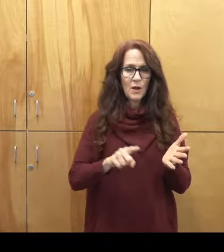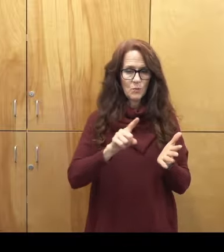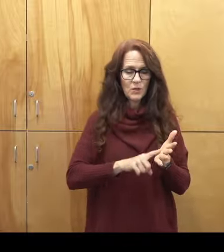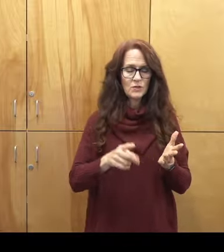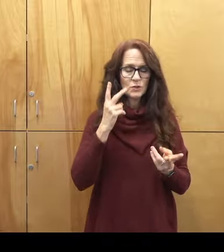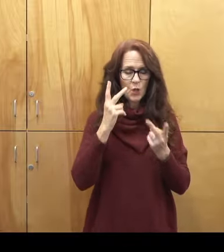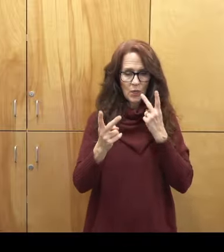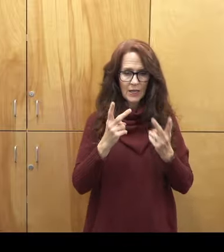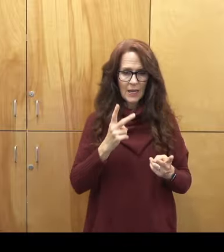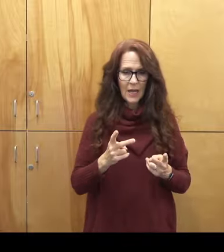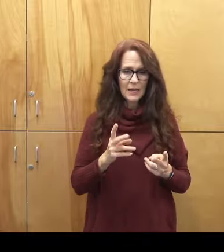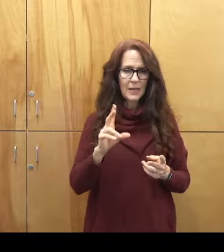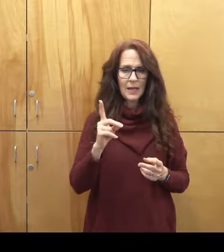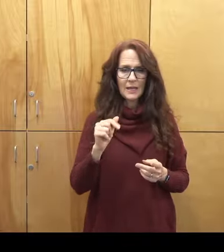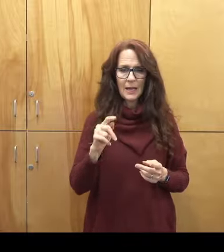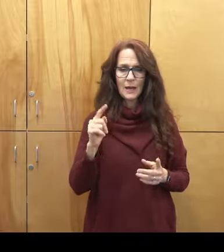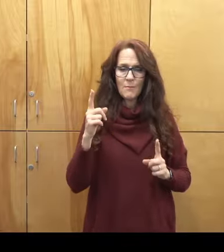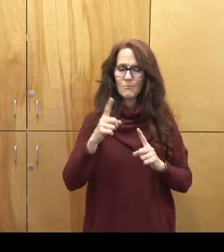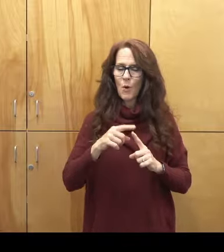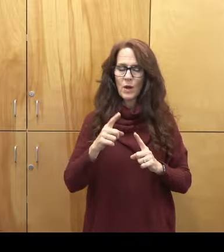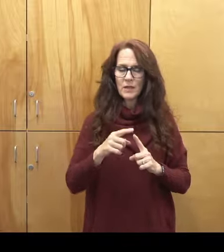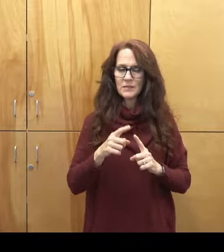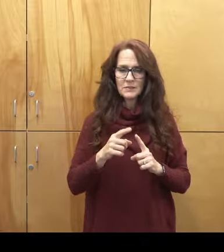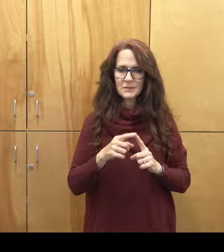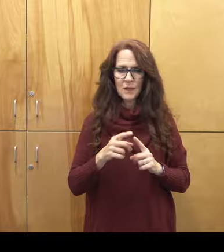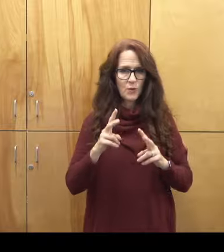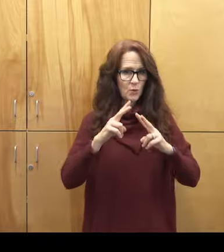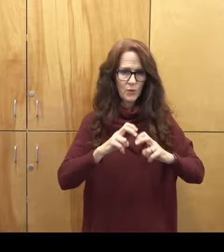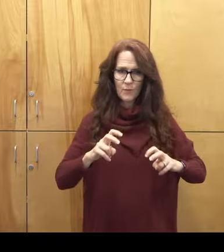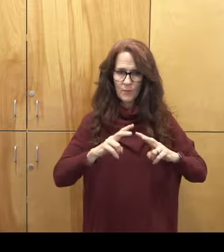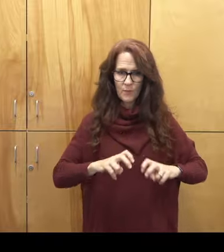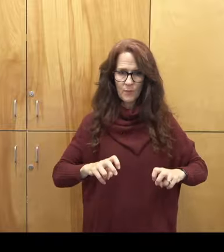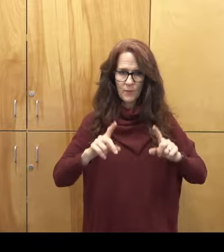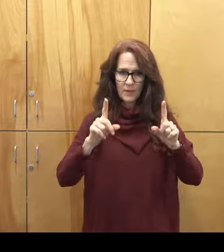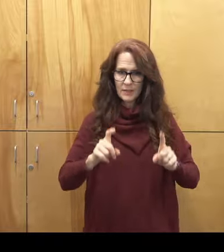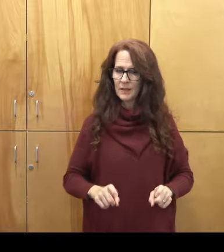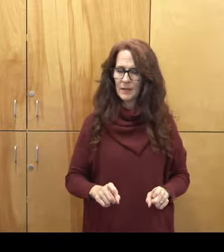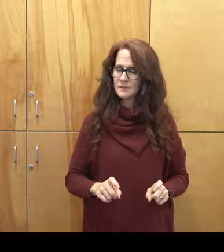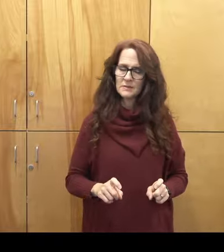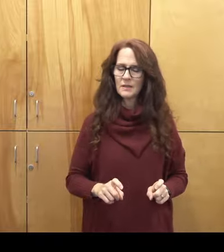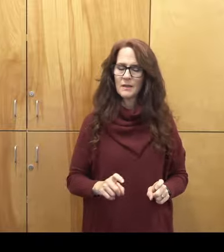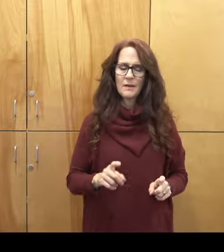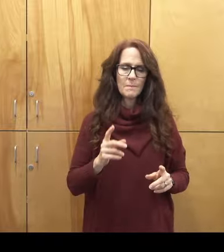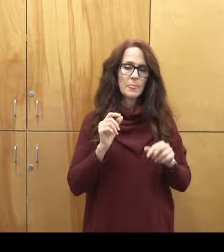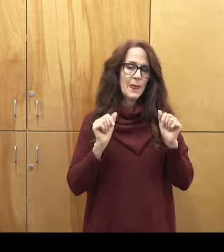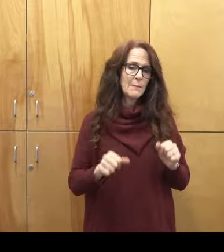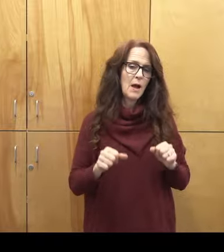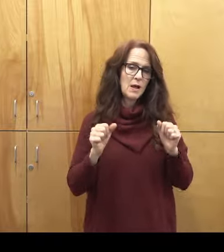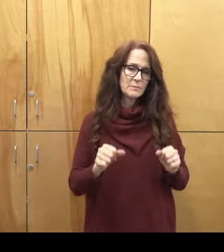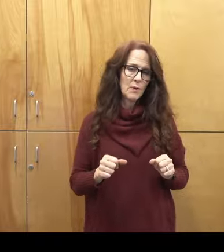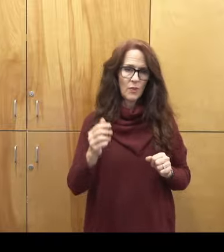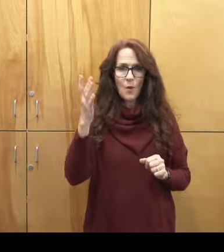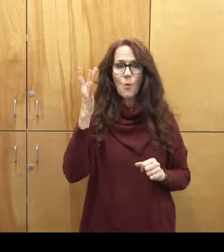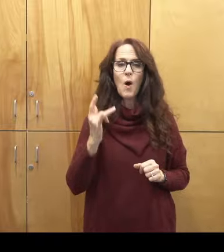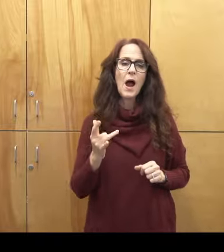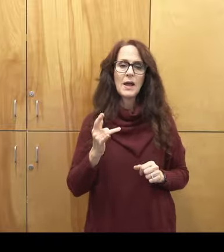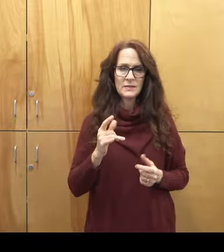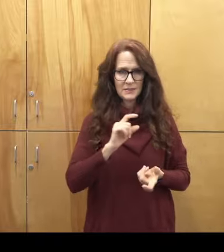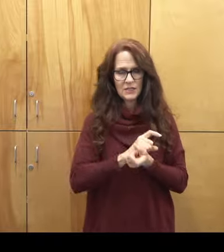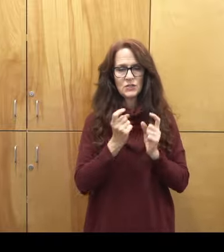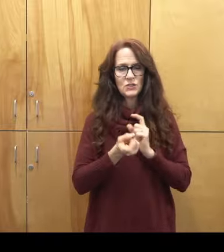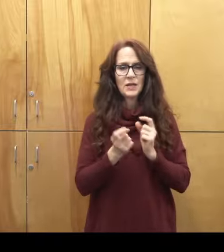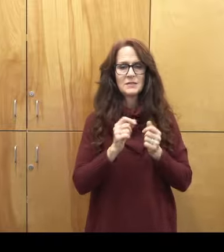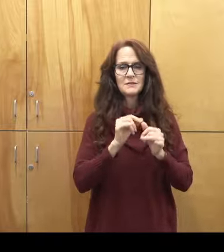at, not just the data points that are coming up through the diagnostic assessments, but also those possible, like the whys. What are the changes in